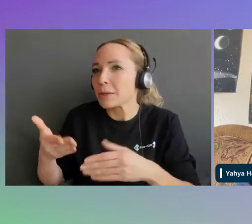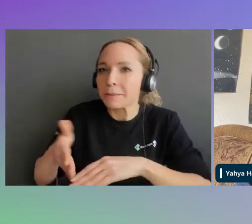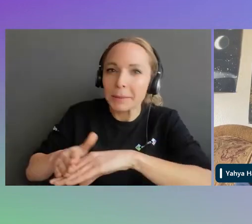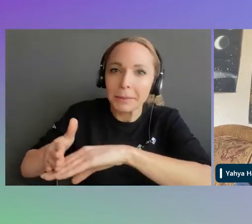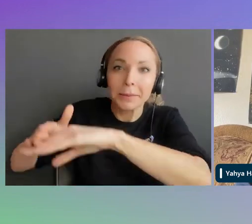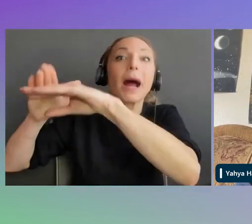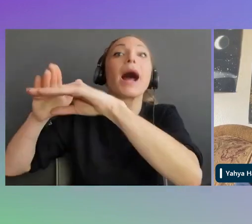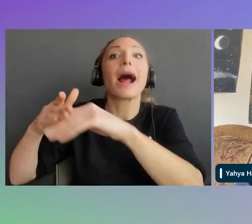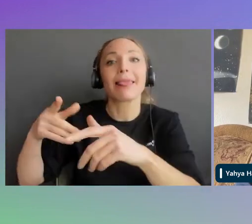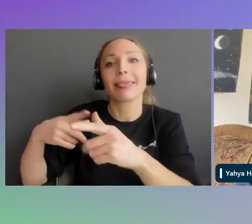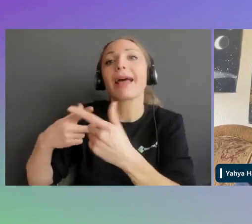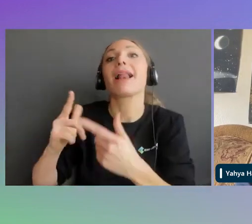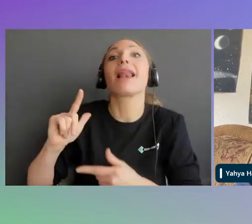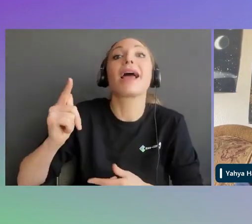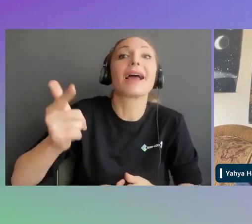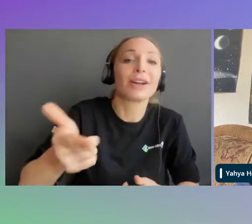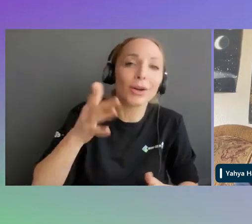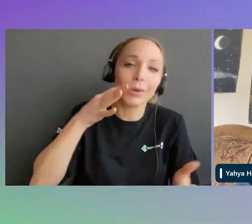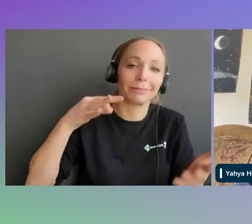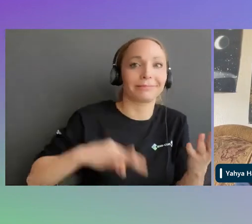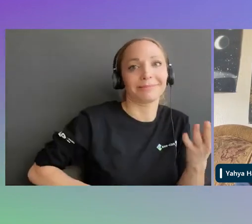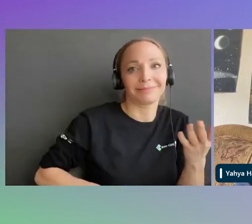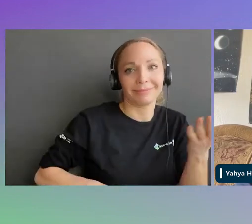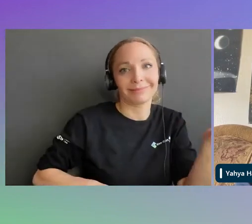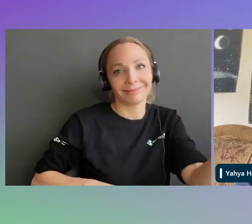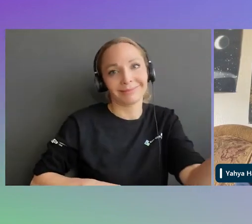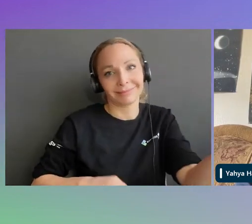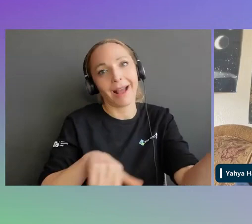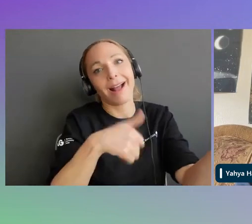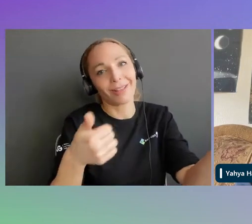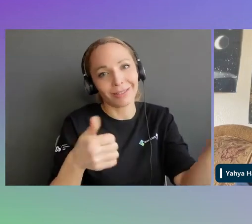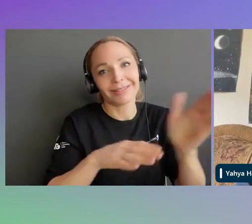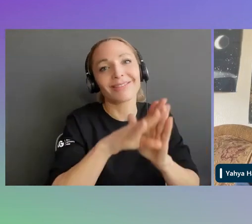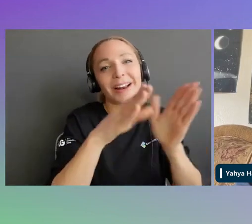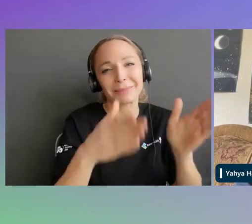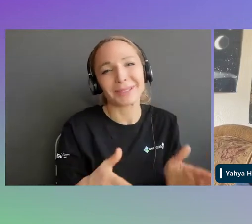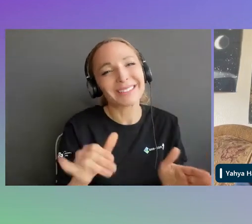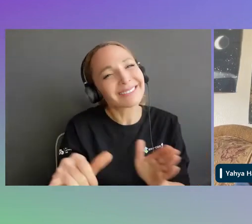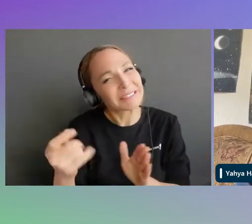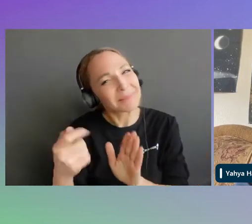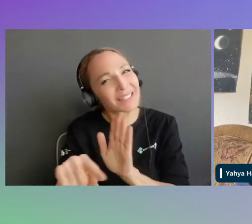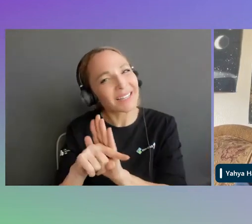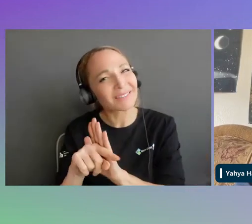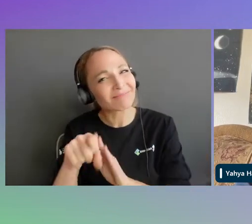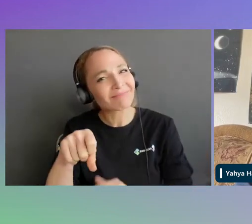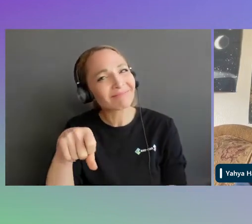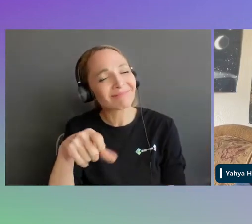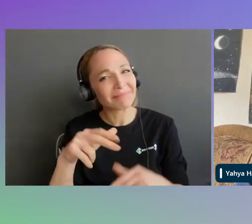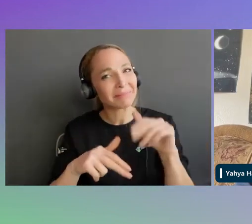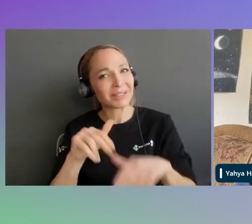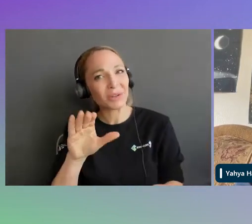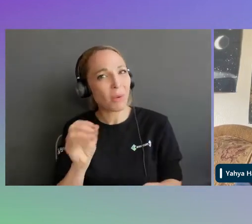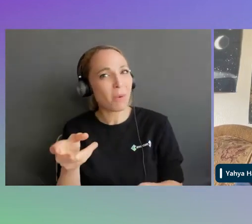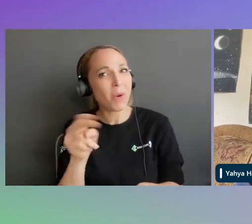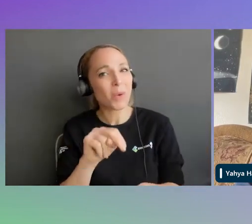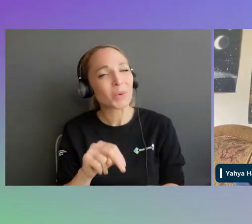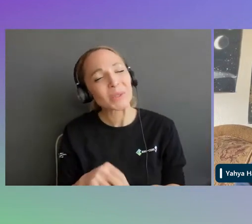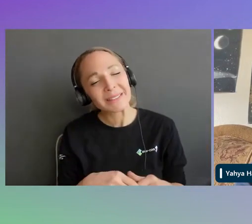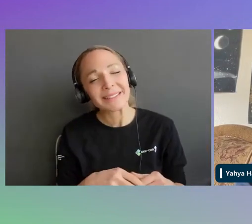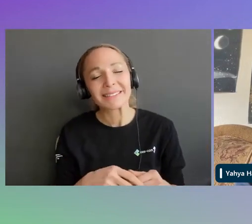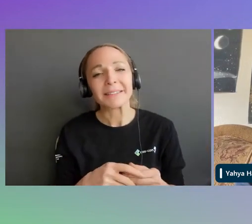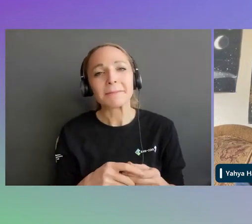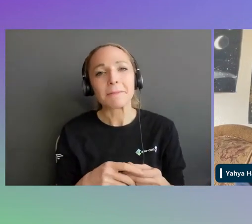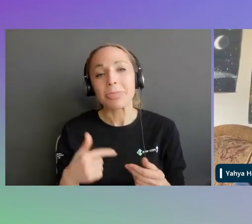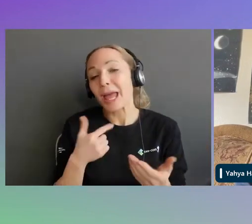in the product. So I think that kind of touches on some of the negative sides of building your own. So I would